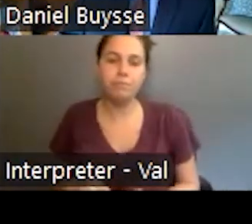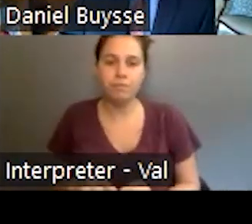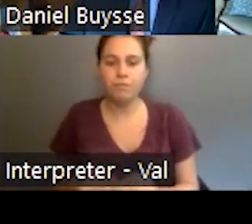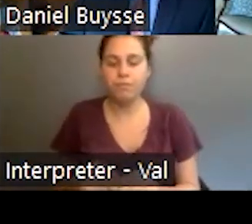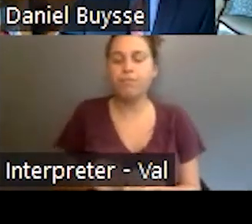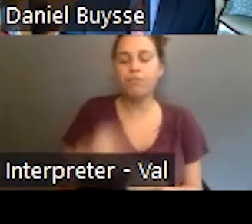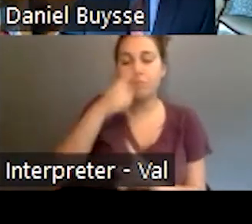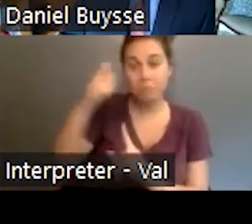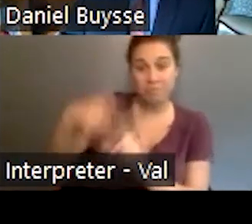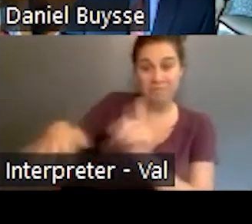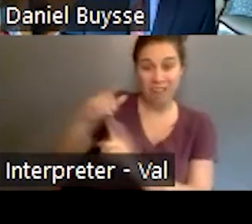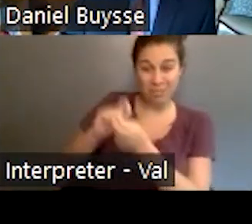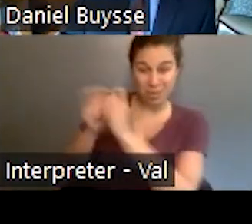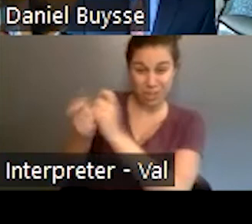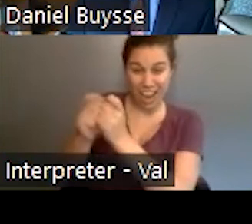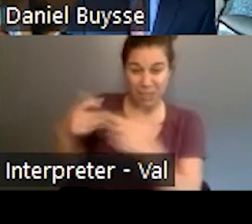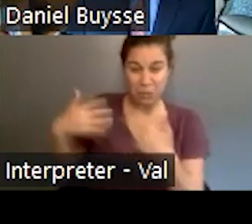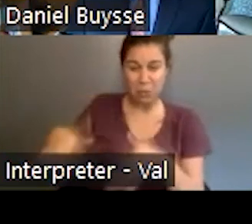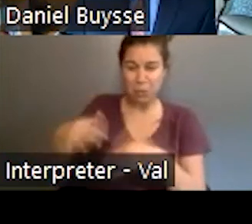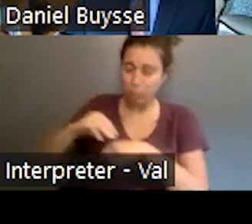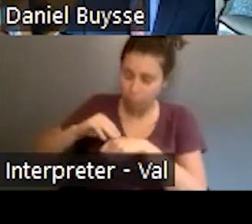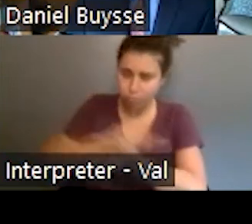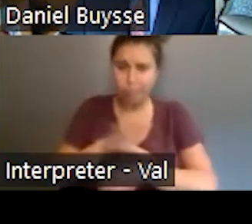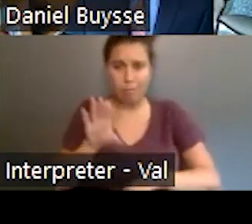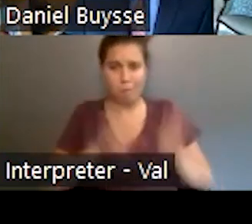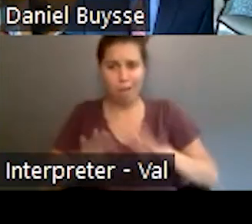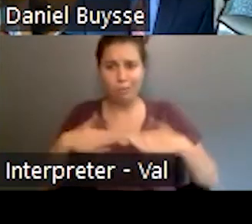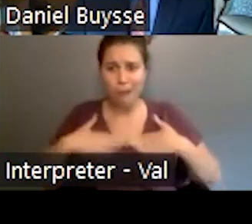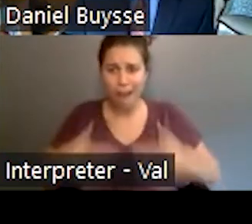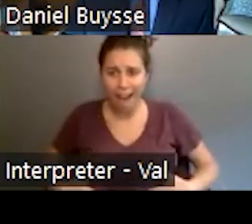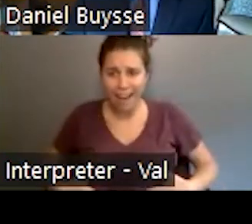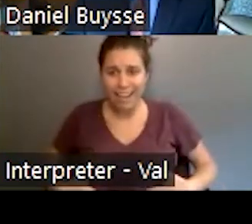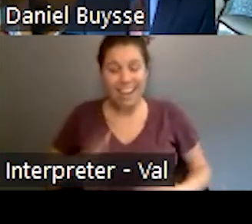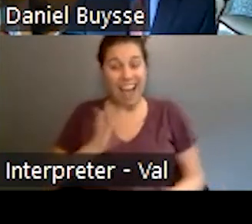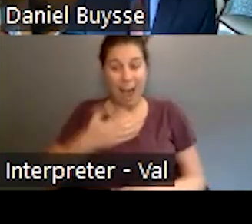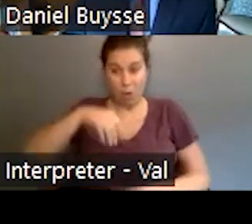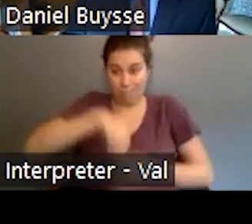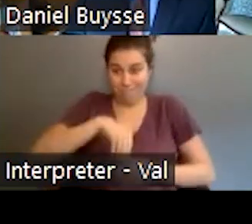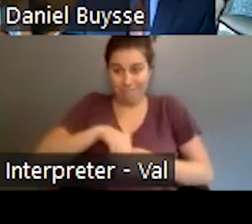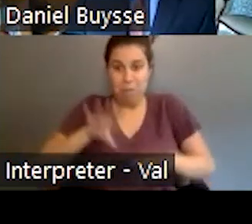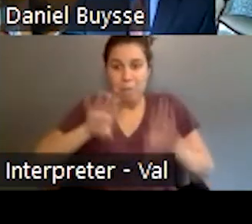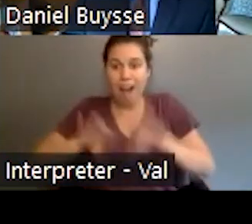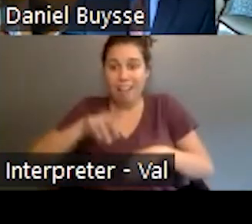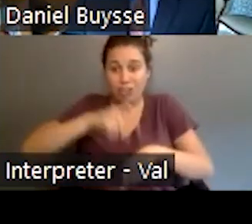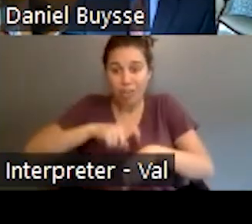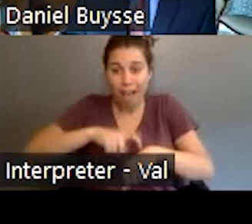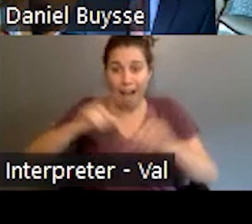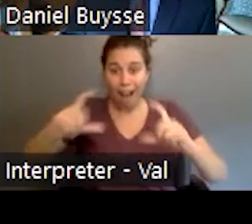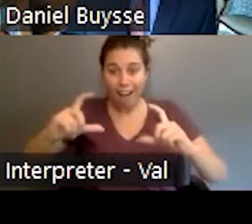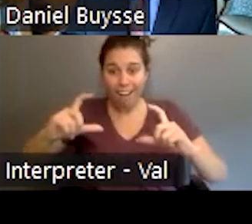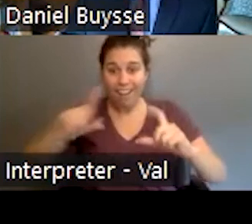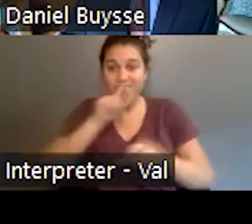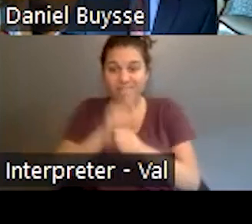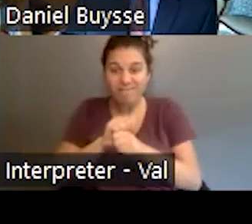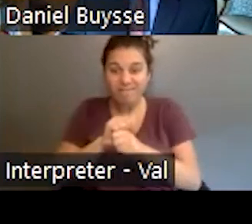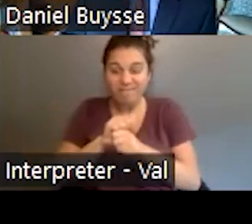environmental changes are so important biologically, the biological clock is actually instantiated in all